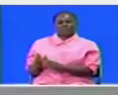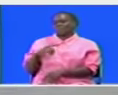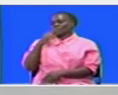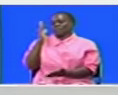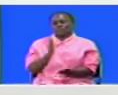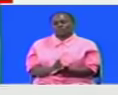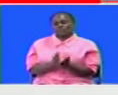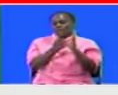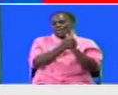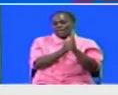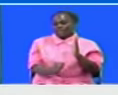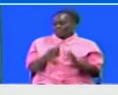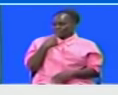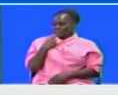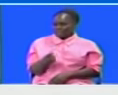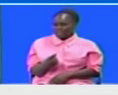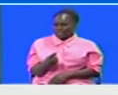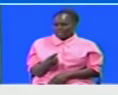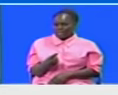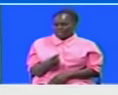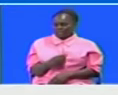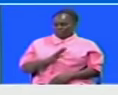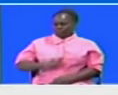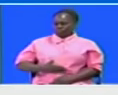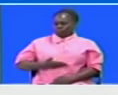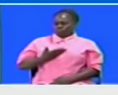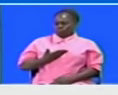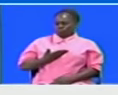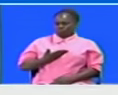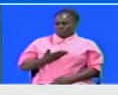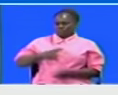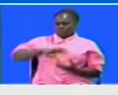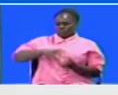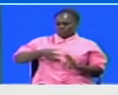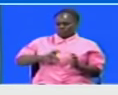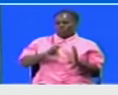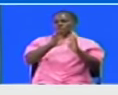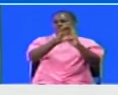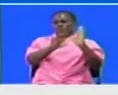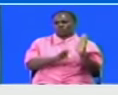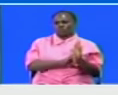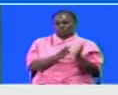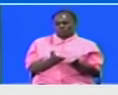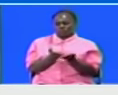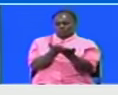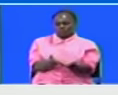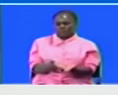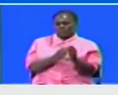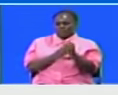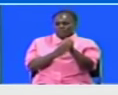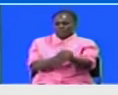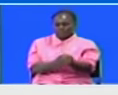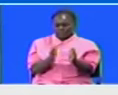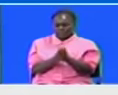ukweli. Some experts now say the outburst may be in direct contravention of the constitutional provisions on leadership